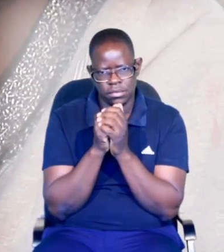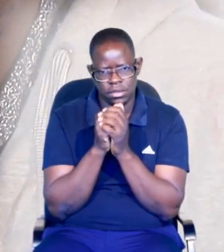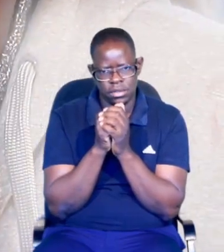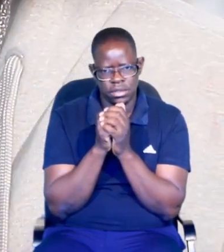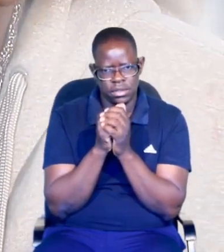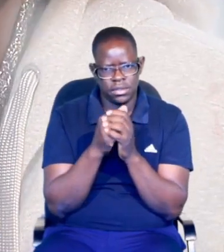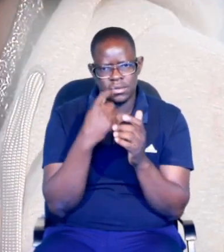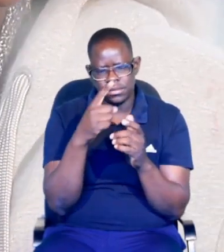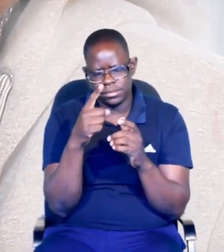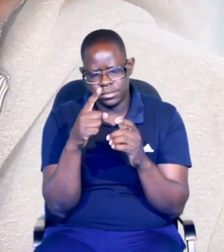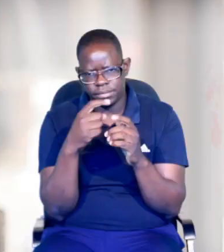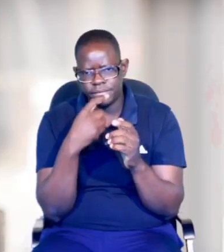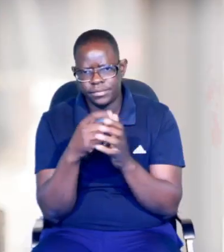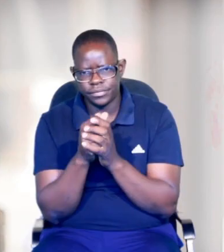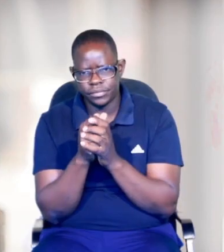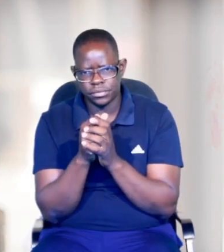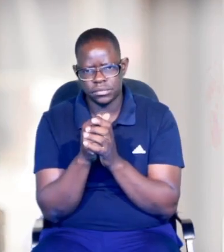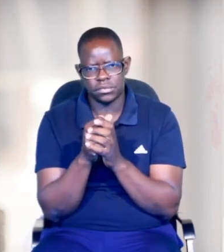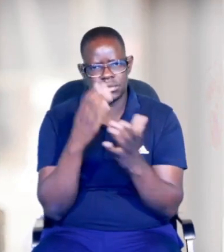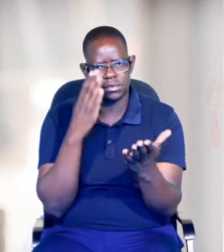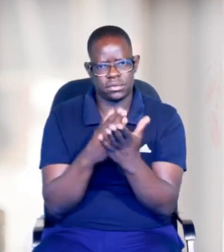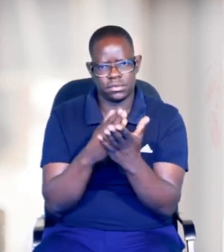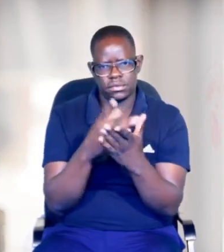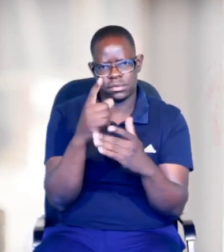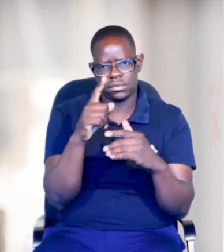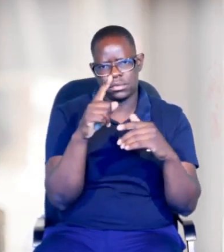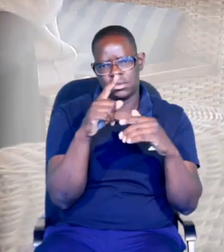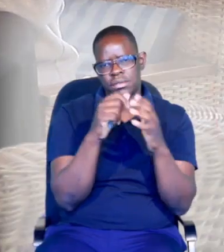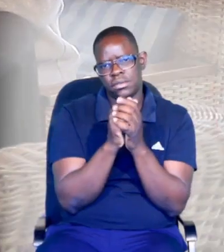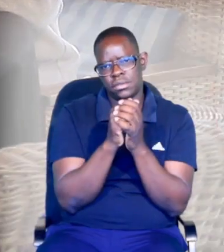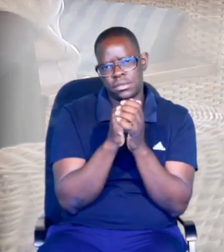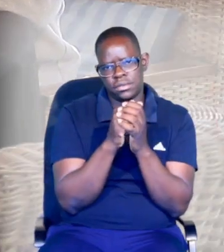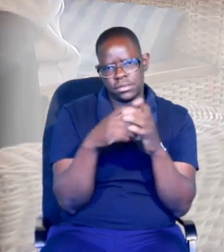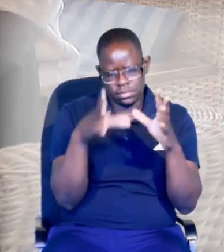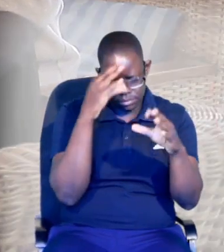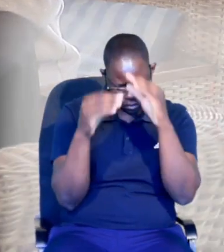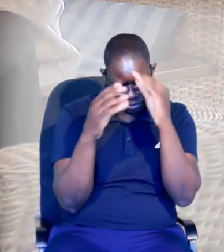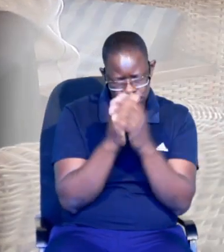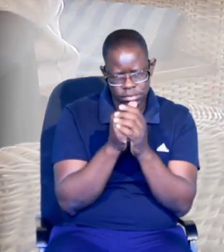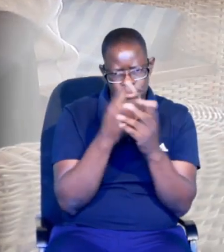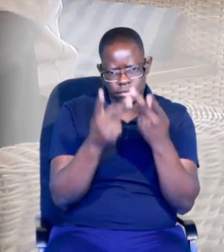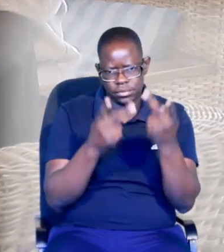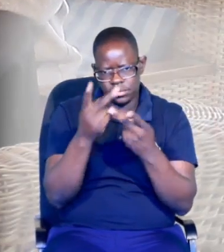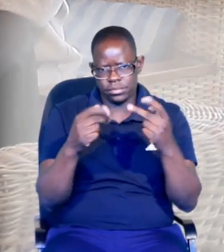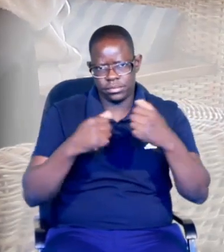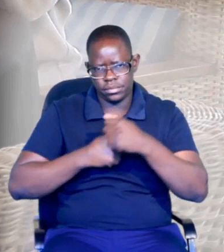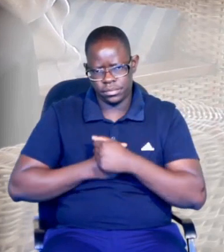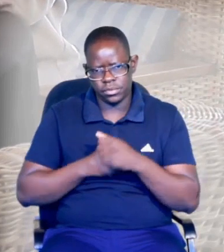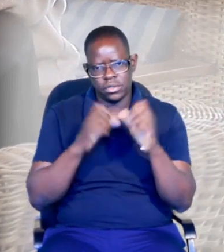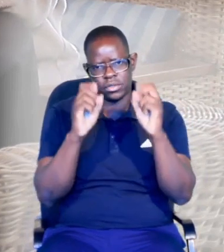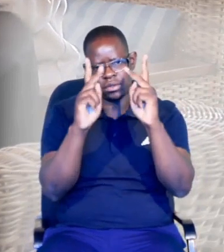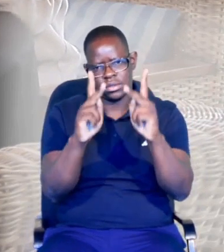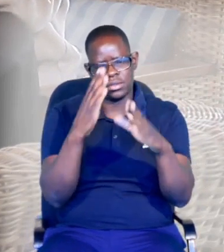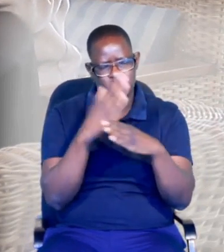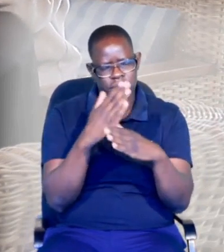Vic tells me you are studying in South Africa patience. That's right. I'm studying at Cape Technical. Yeah, she's doing a course in tourism management. Awesome. I'm sure